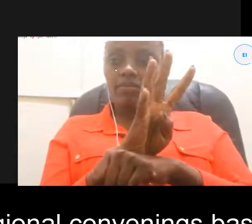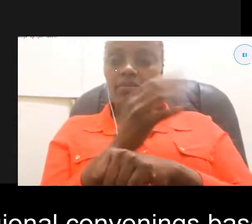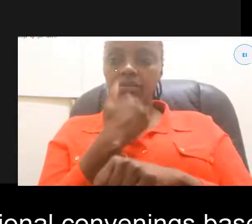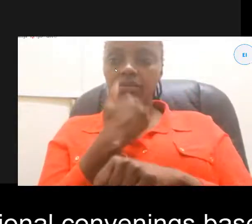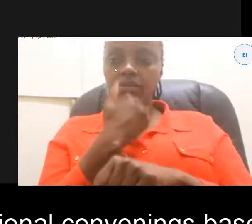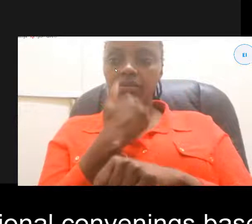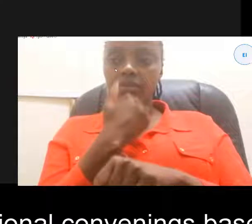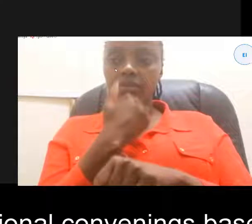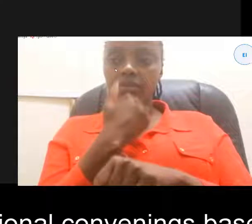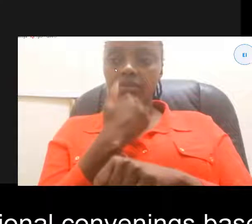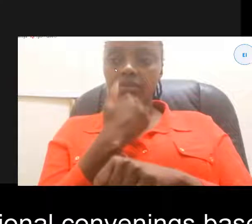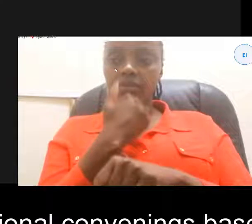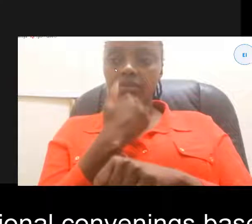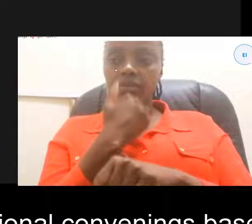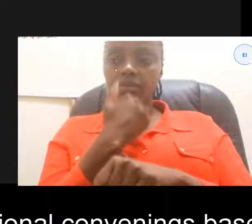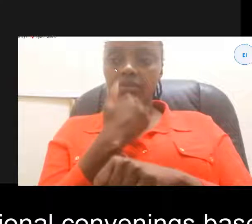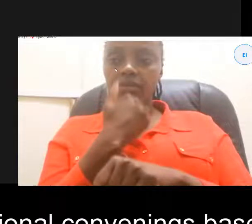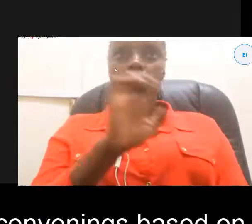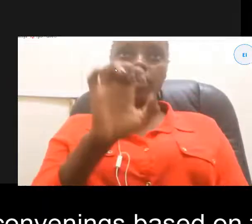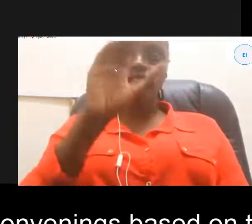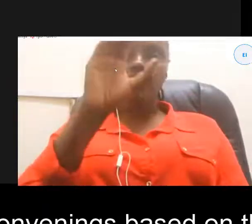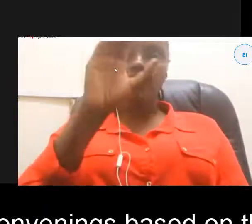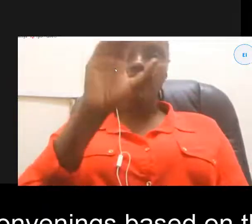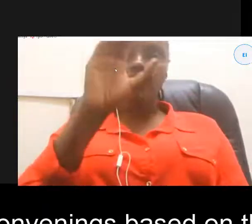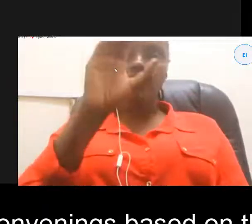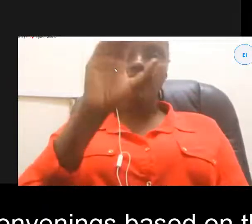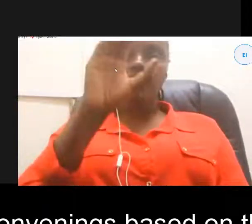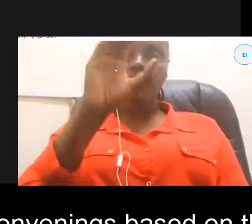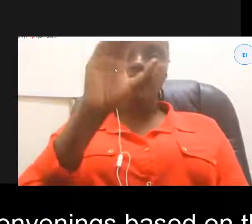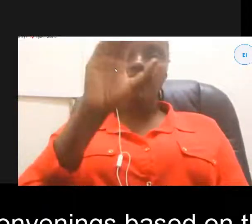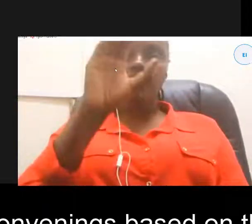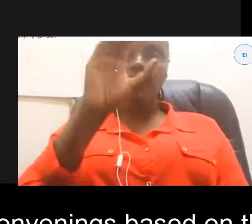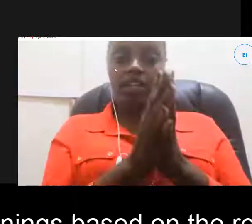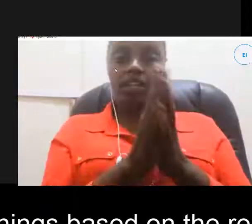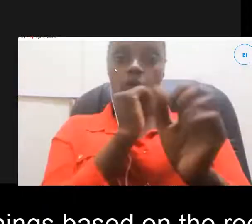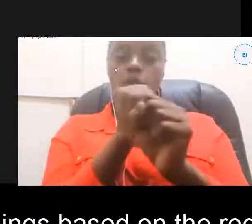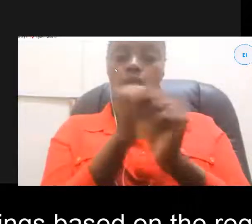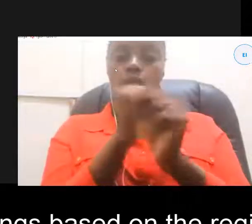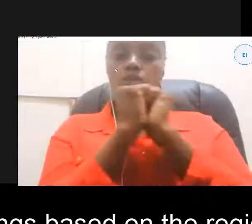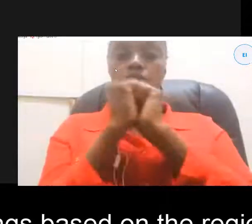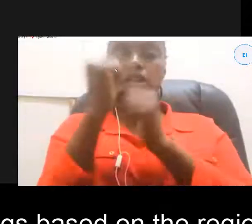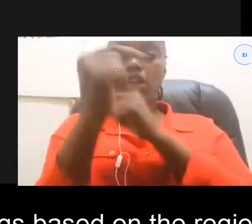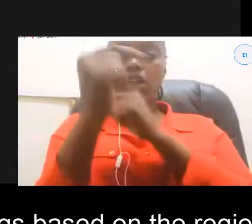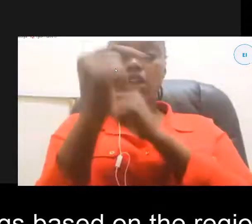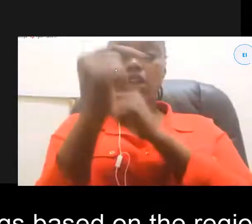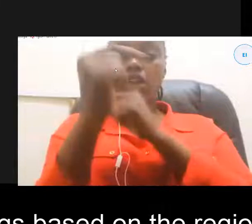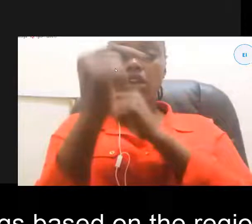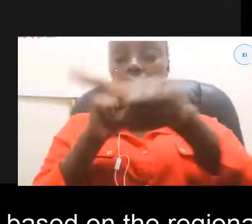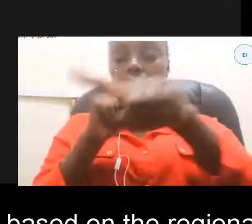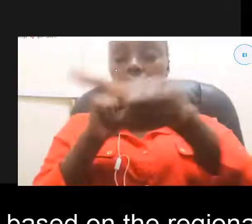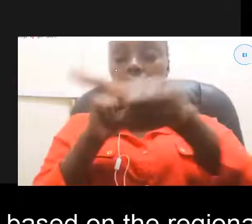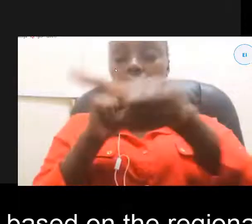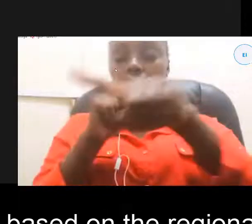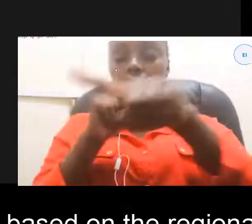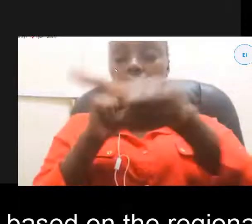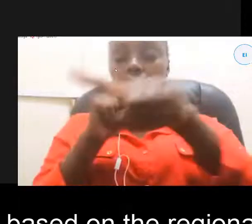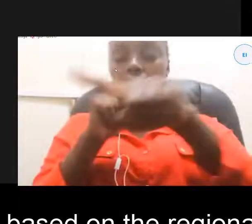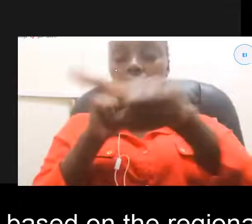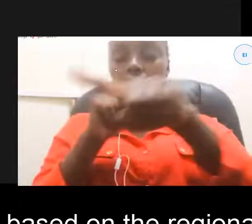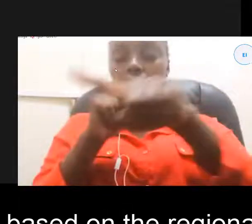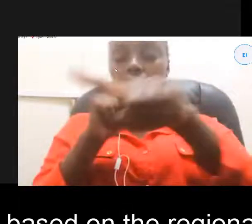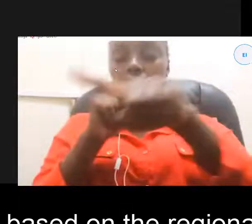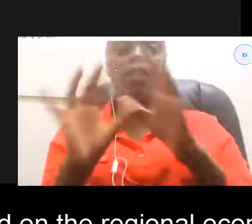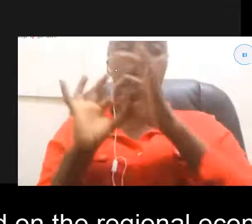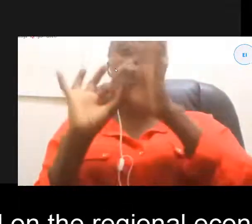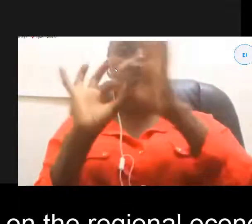the EACRN at the beginning, and you are working together from that time. And the Coalition Mwana Kwisonga is